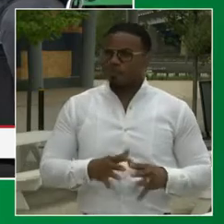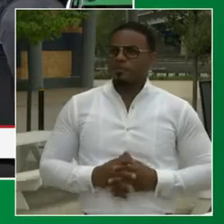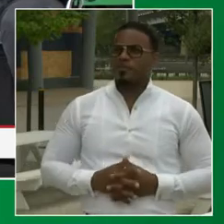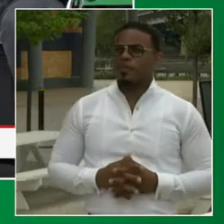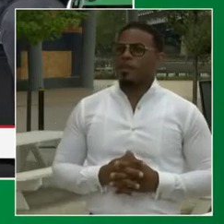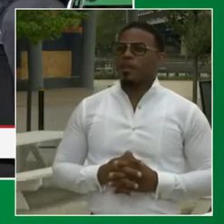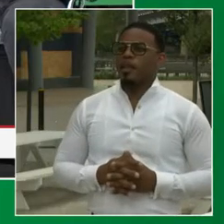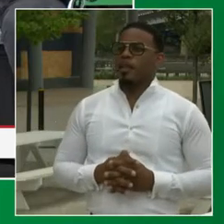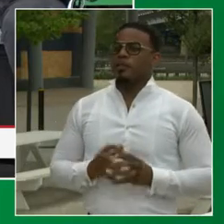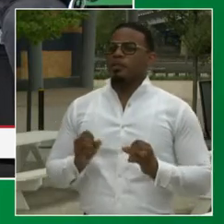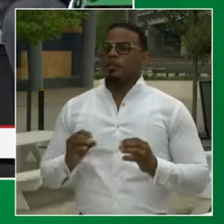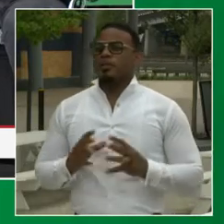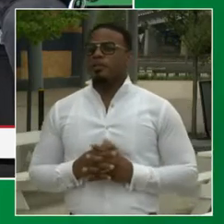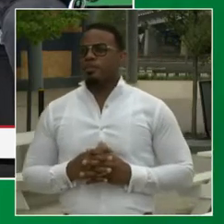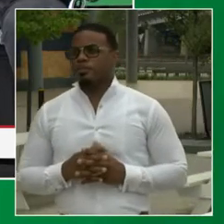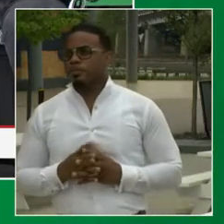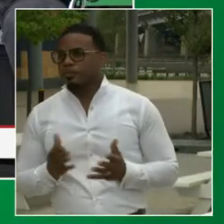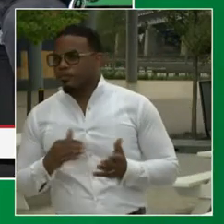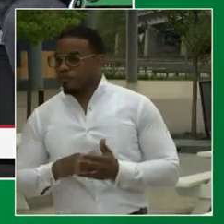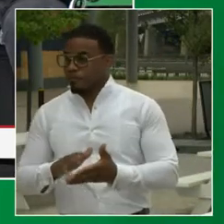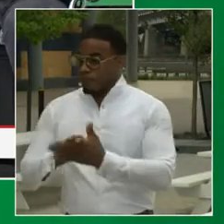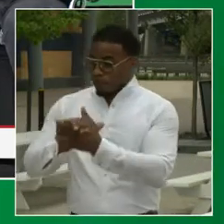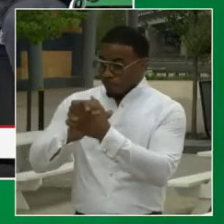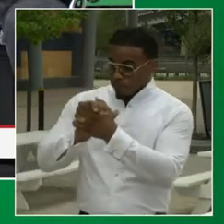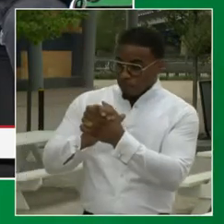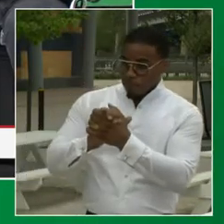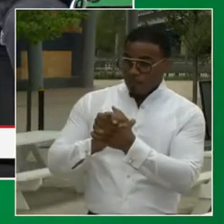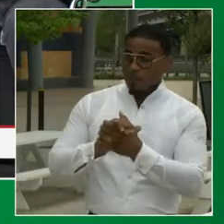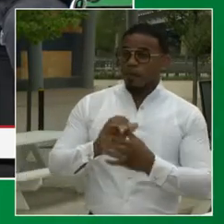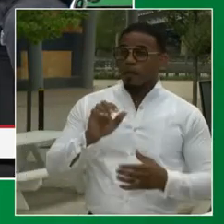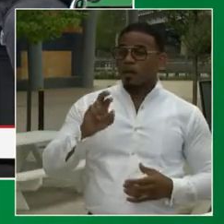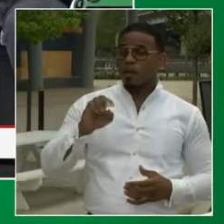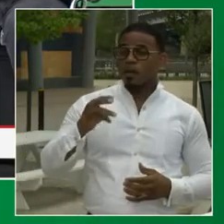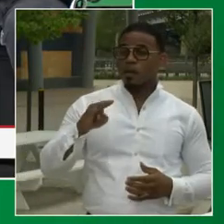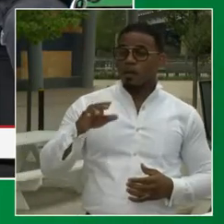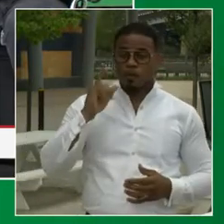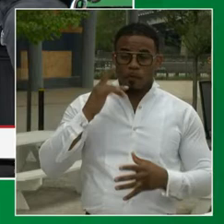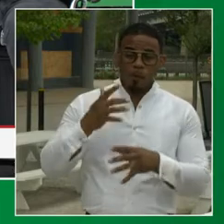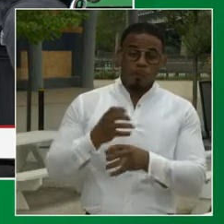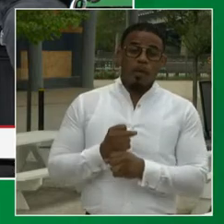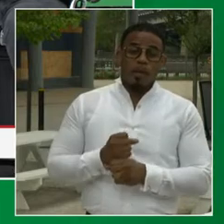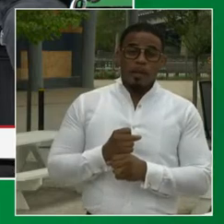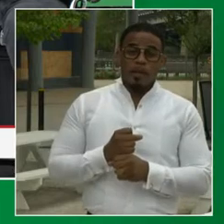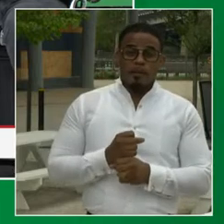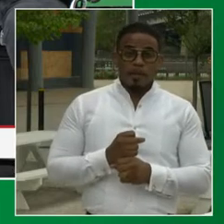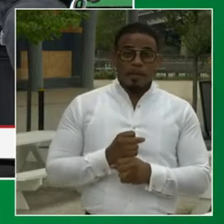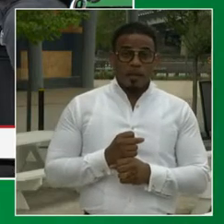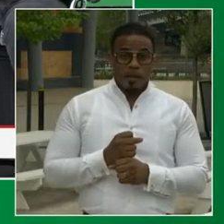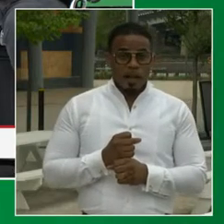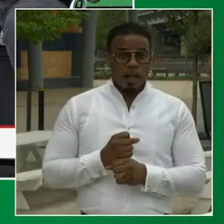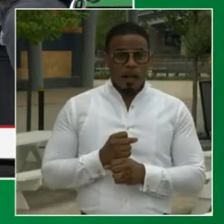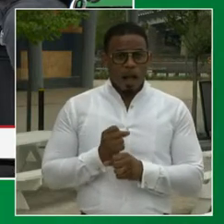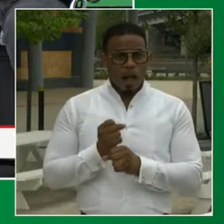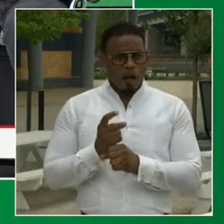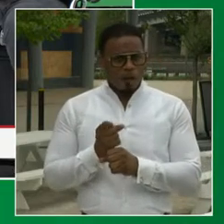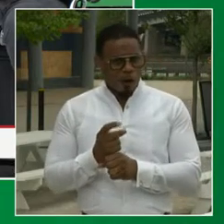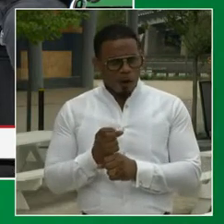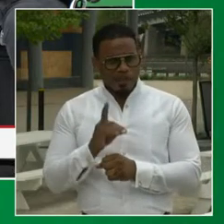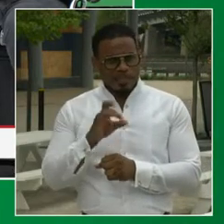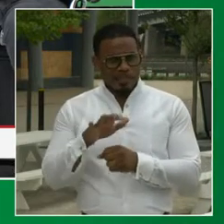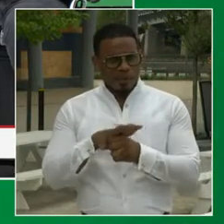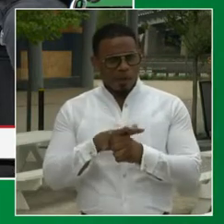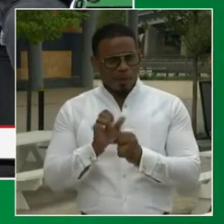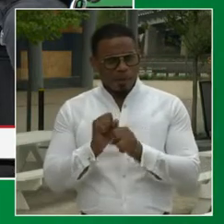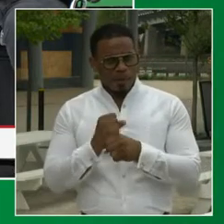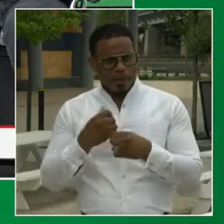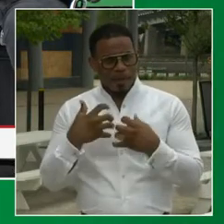well. So again, congratulations, Rahama, on receiving the inaugural, right, DC Locally